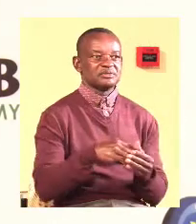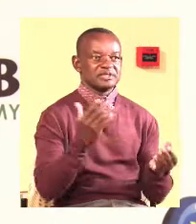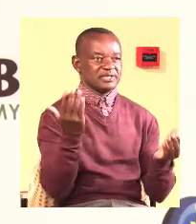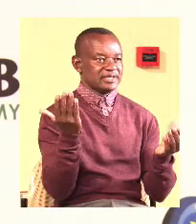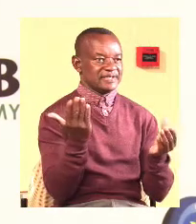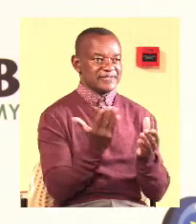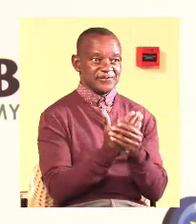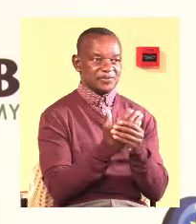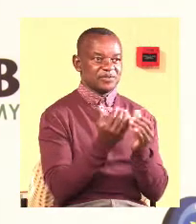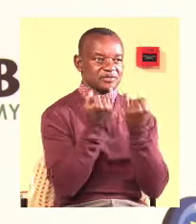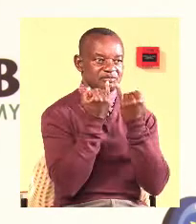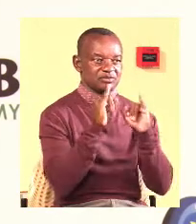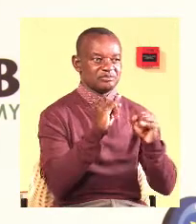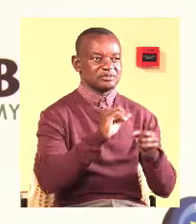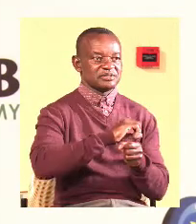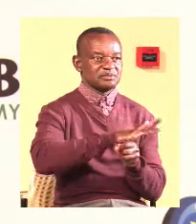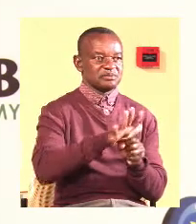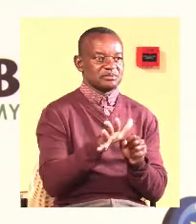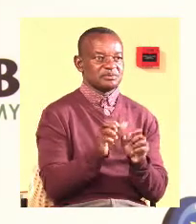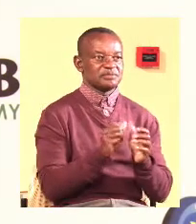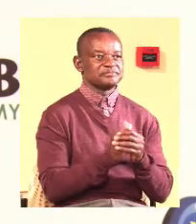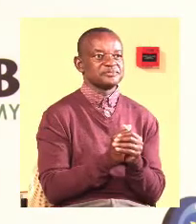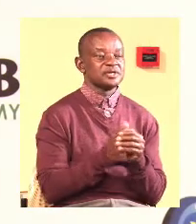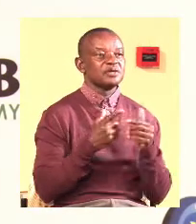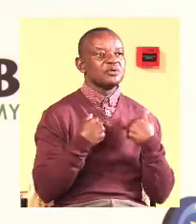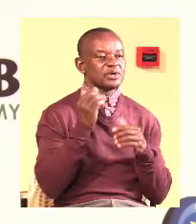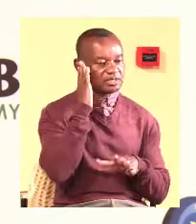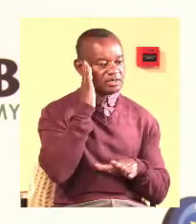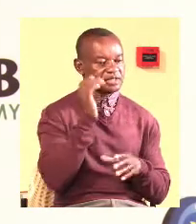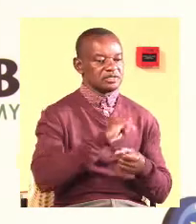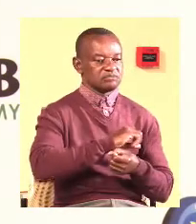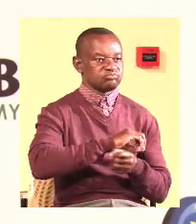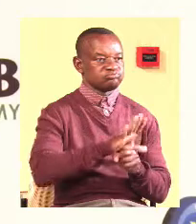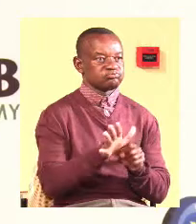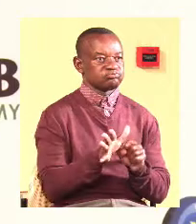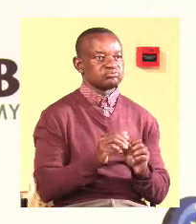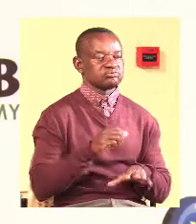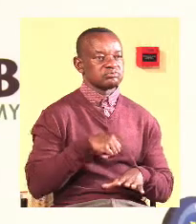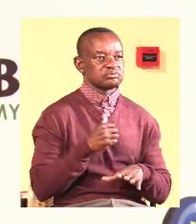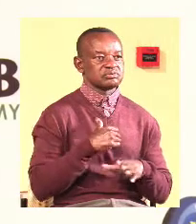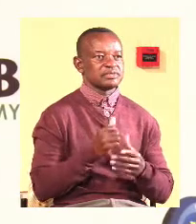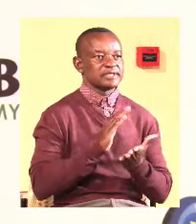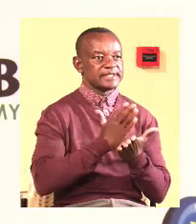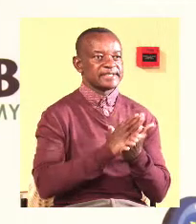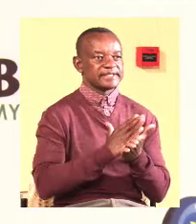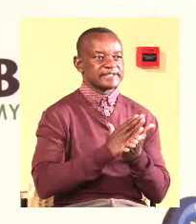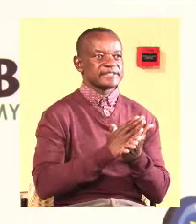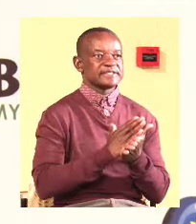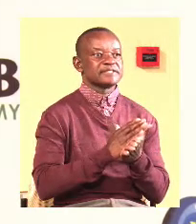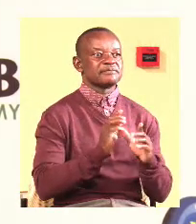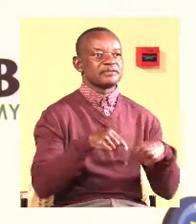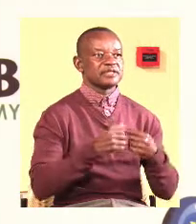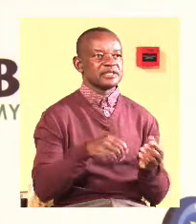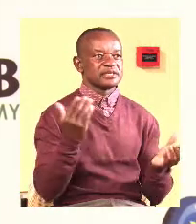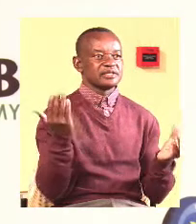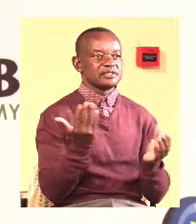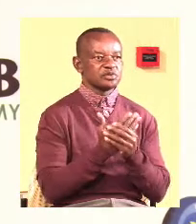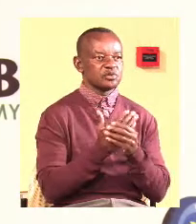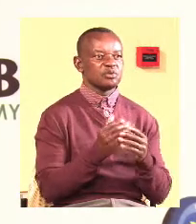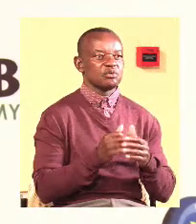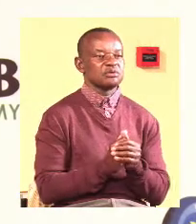alluded that COVID-19 is something new to all of us. So every time we get new information about this disease,